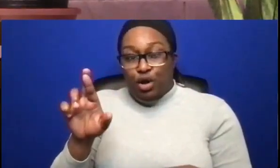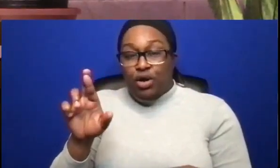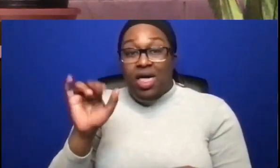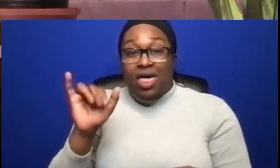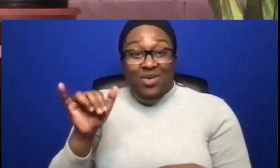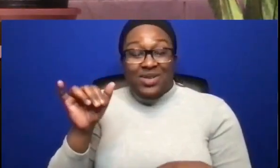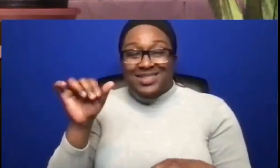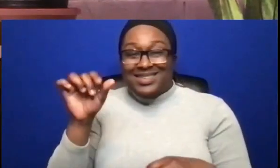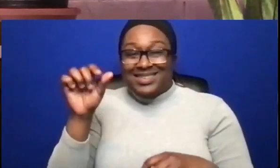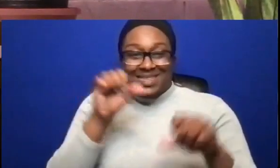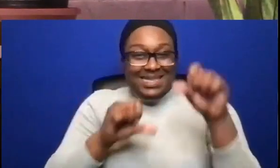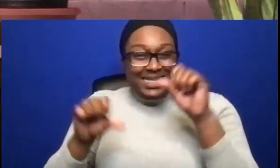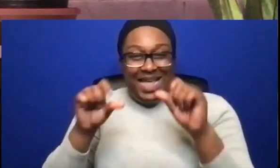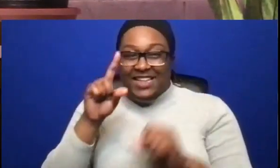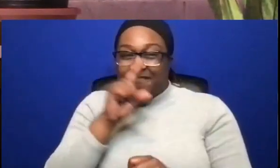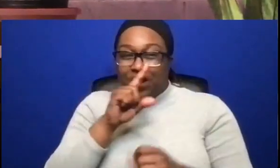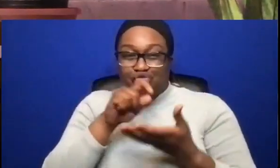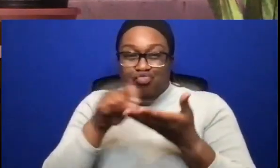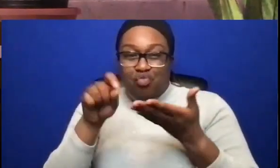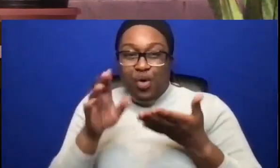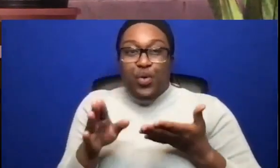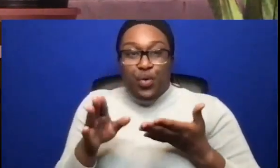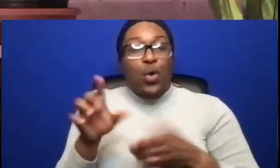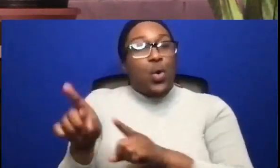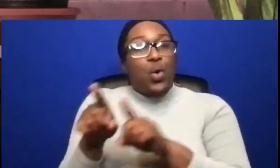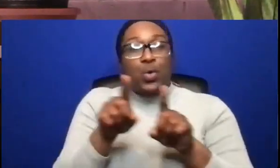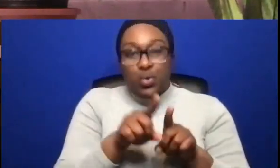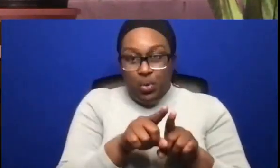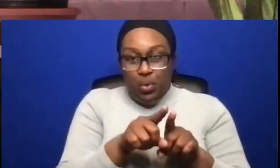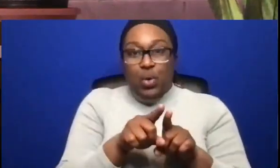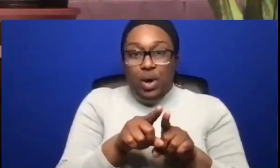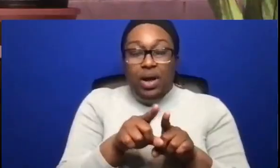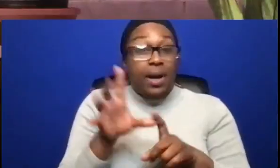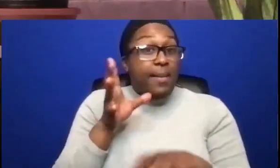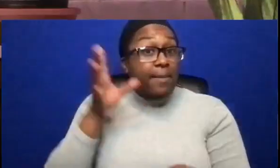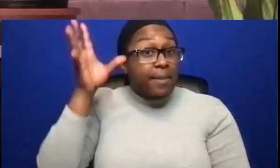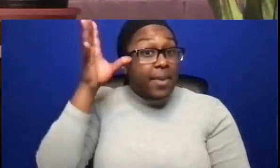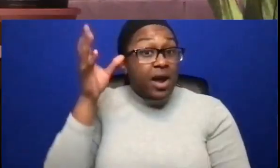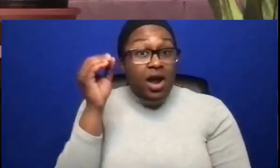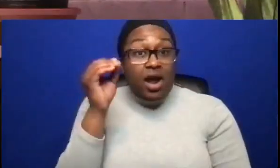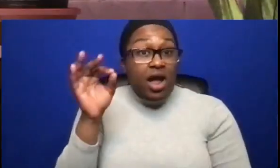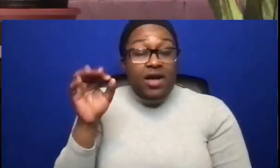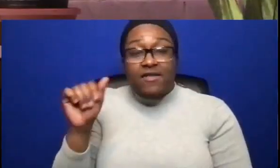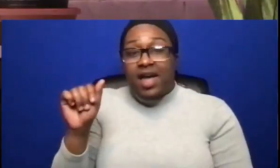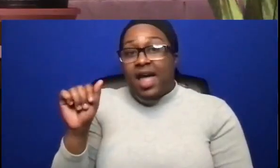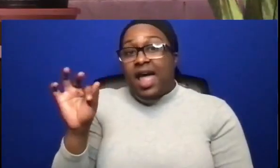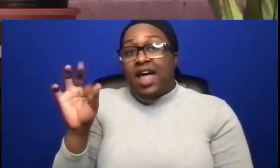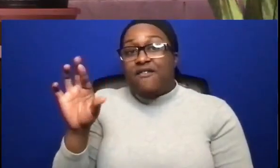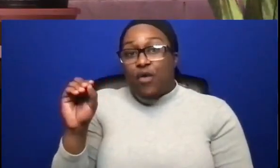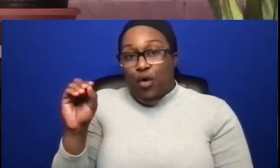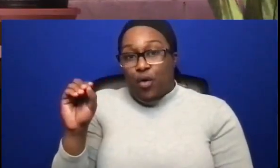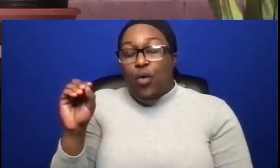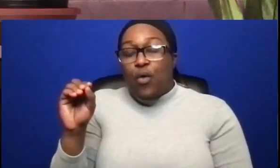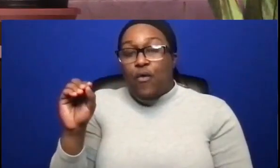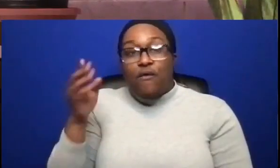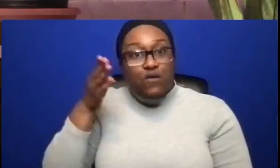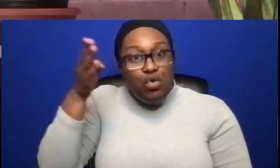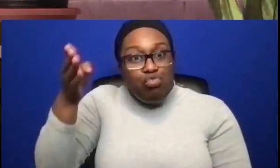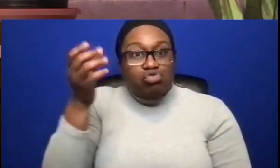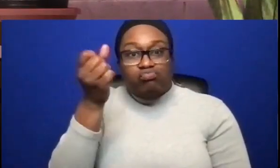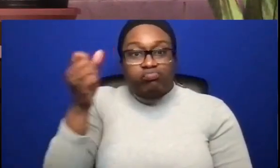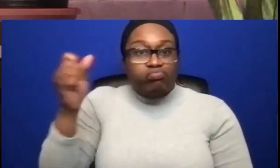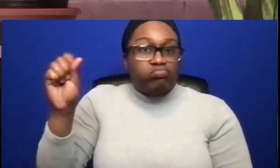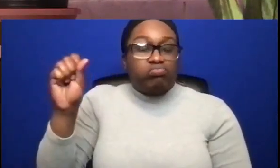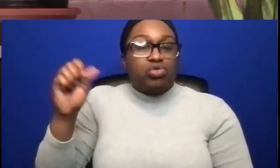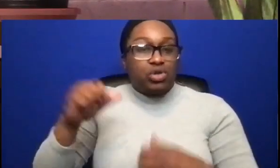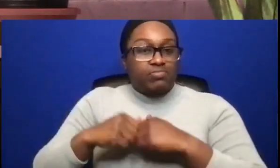fiction writer and was also a parent of the Afrofuturism movement.